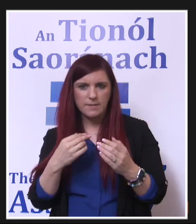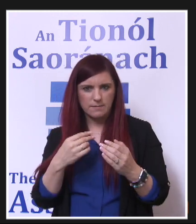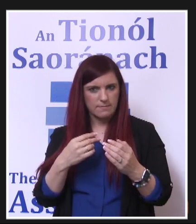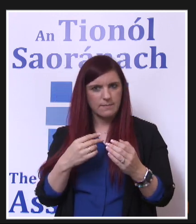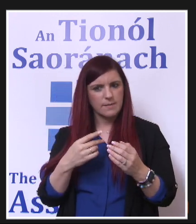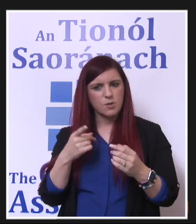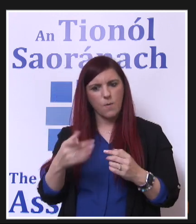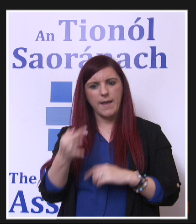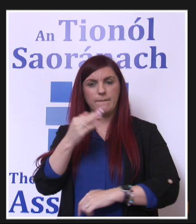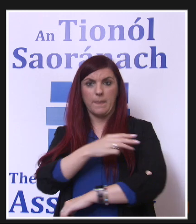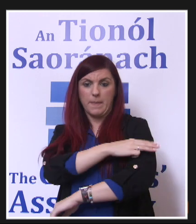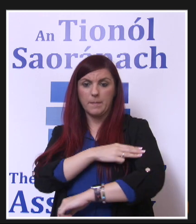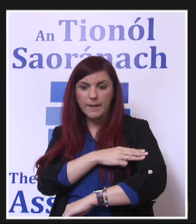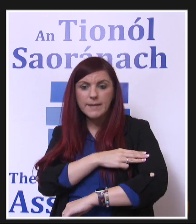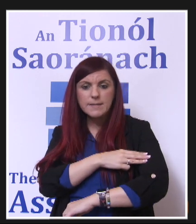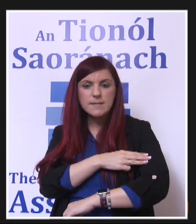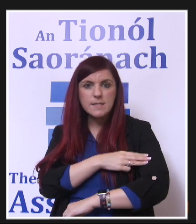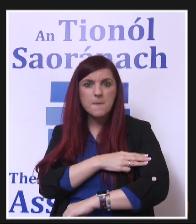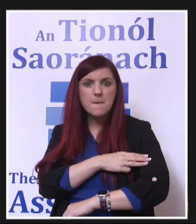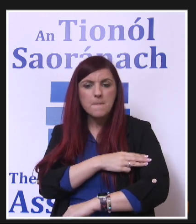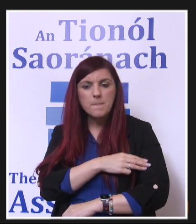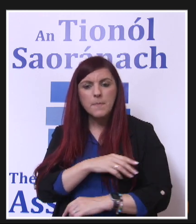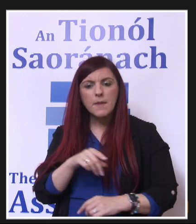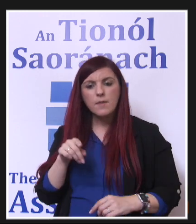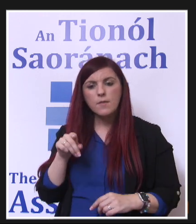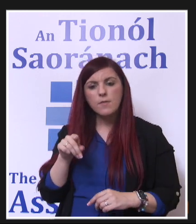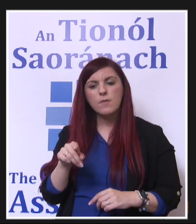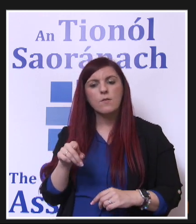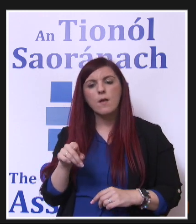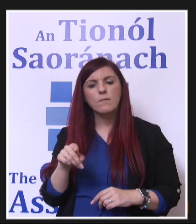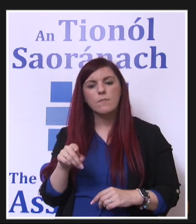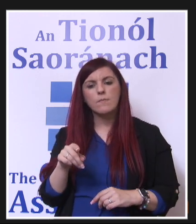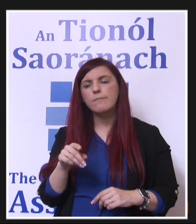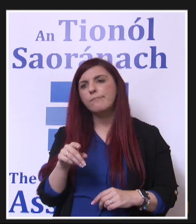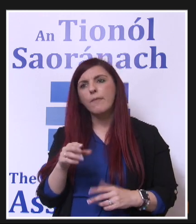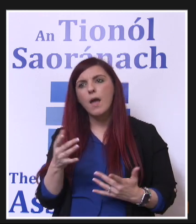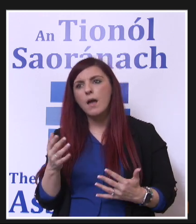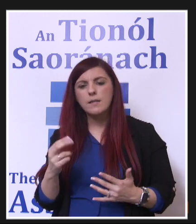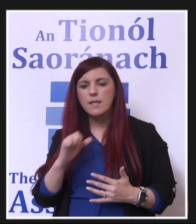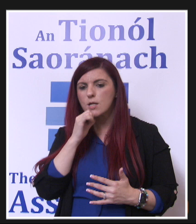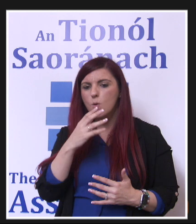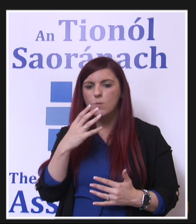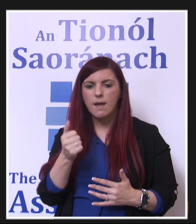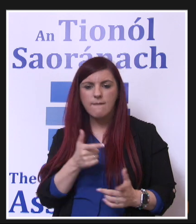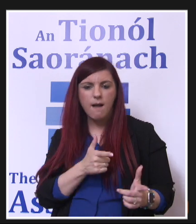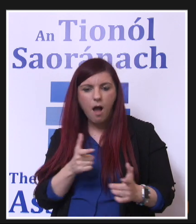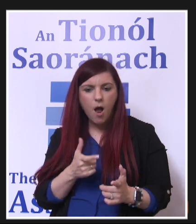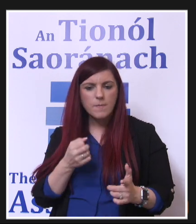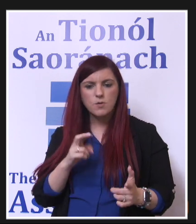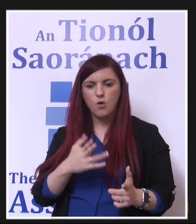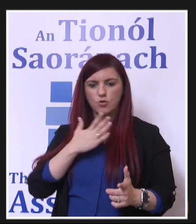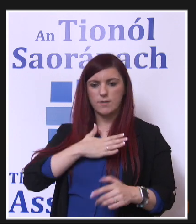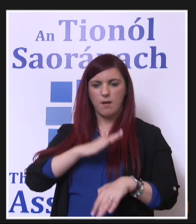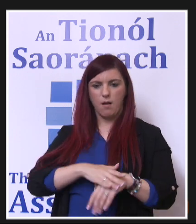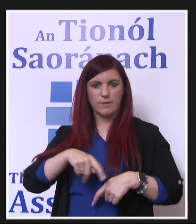it's a police with complementary of the national police, because they don't have arms. They just go in the street and